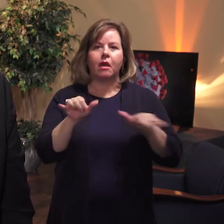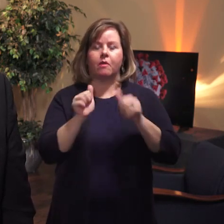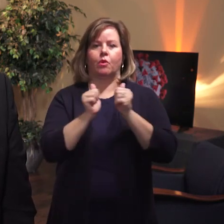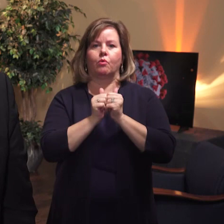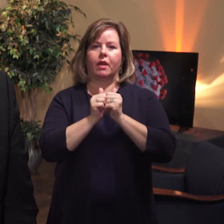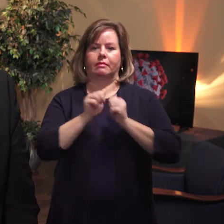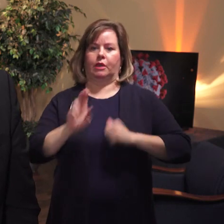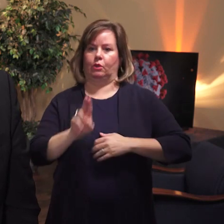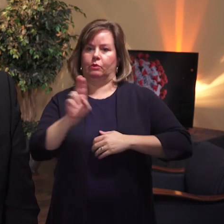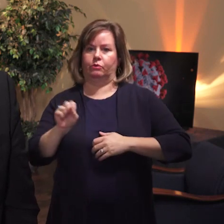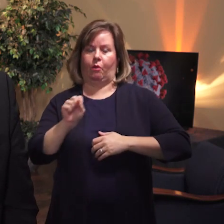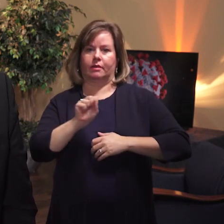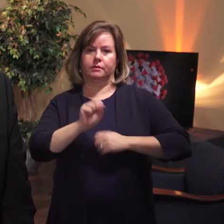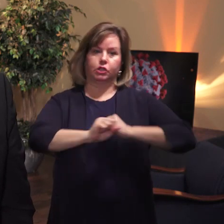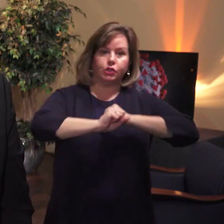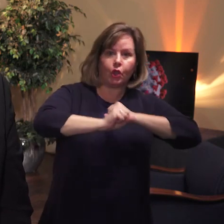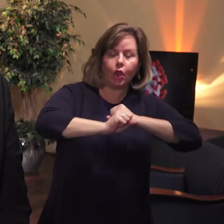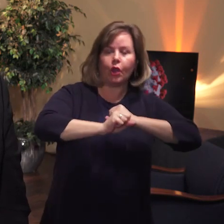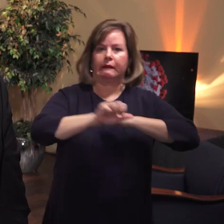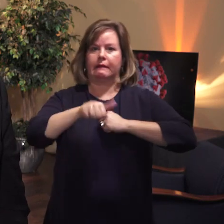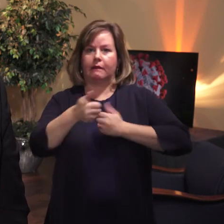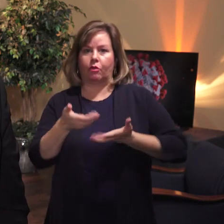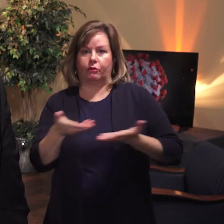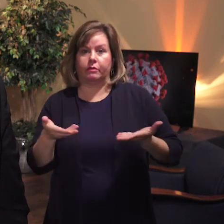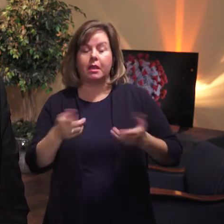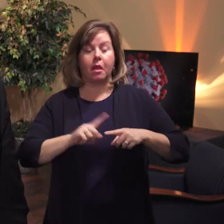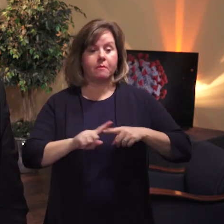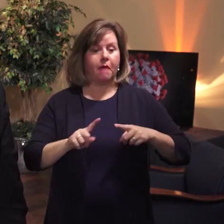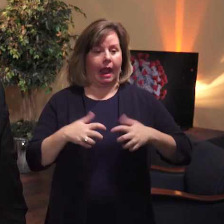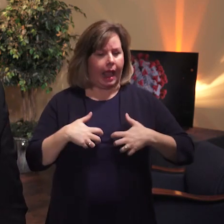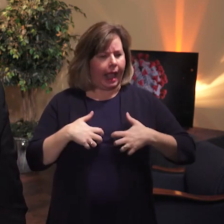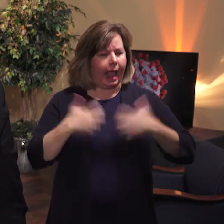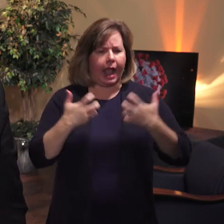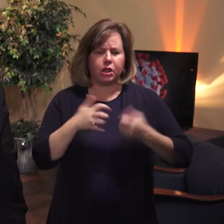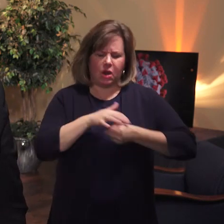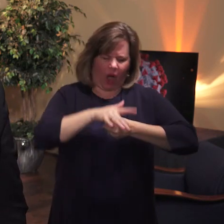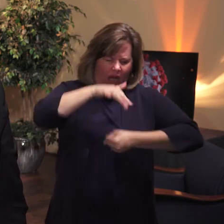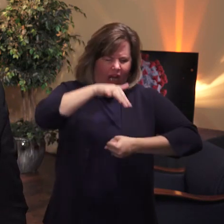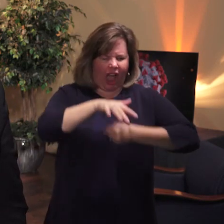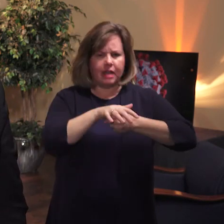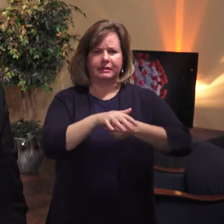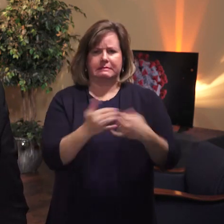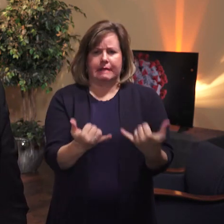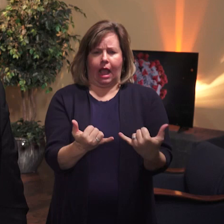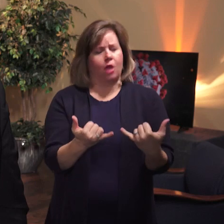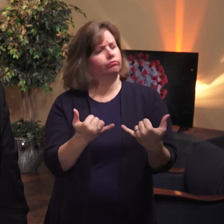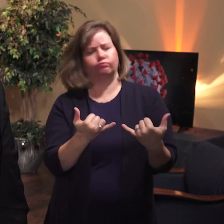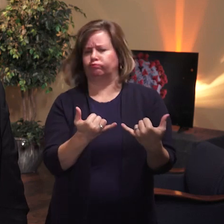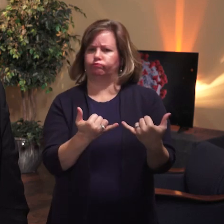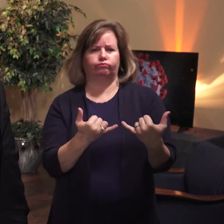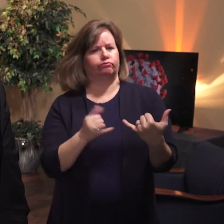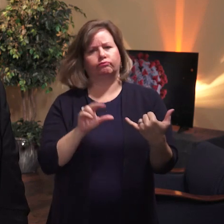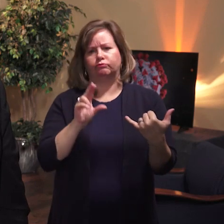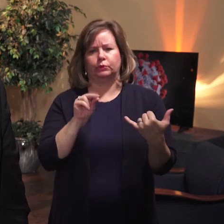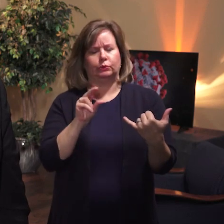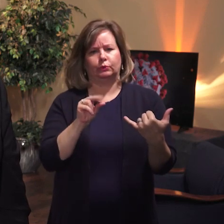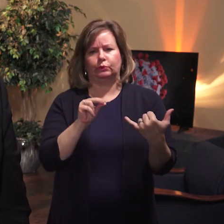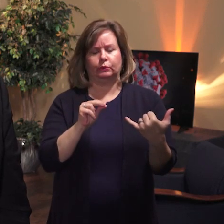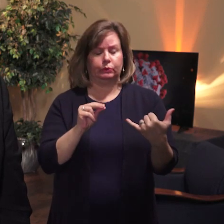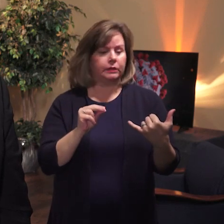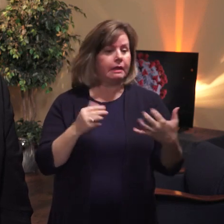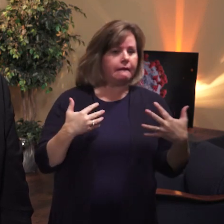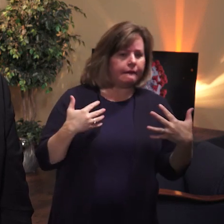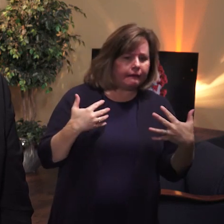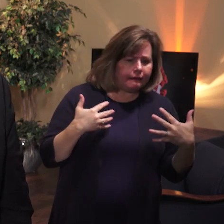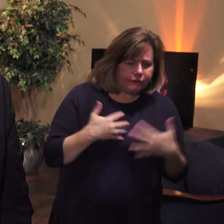ways. But the time for anger is not now. There's time for that later. Anger and fear are not going to get us through this tough